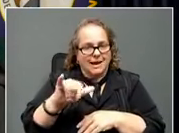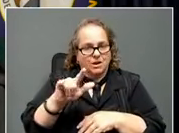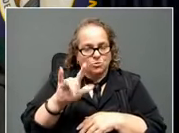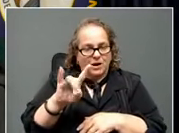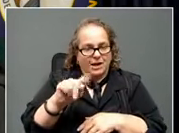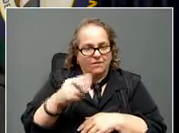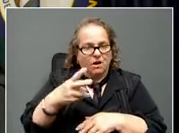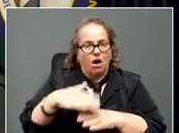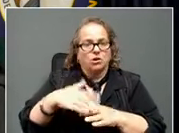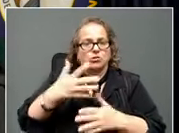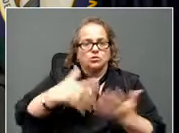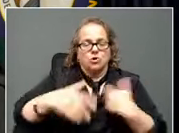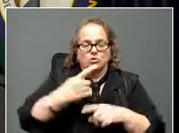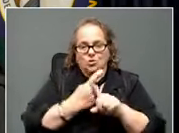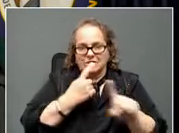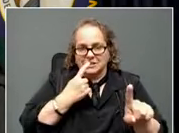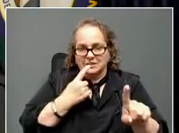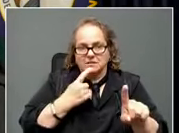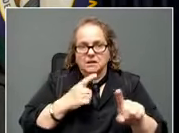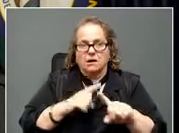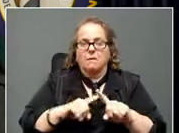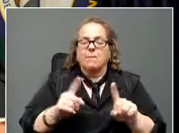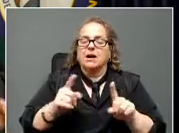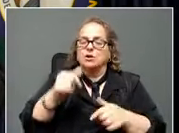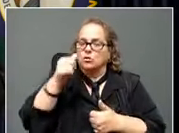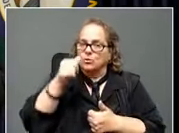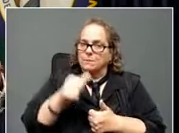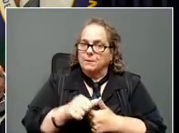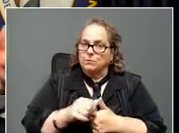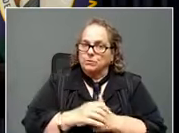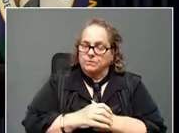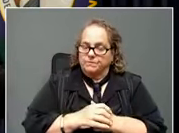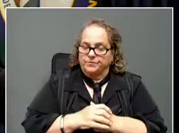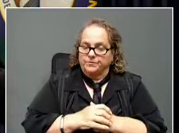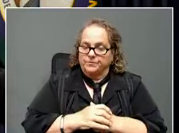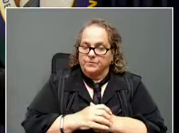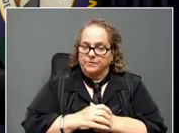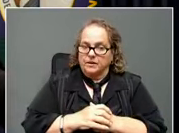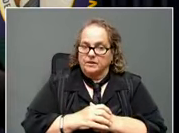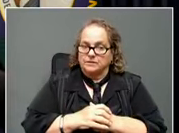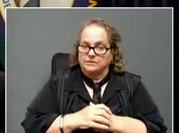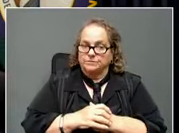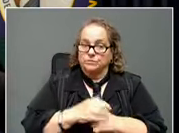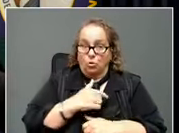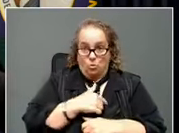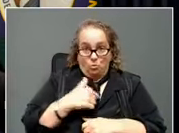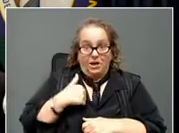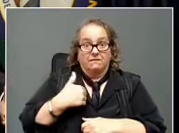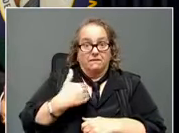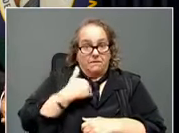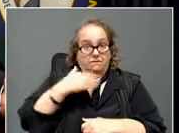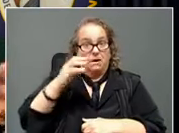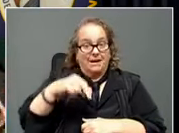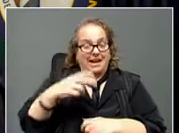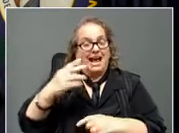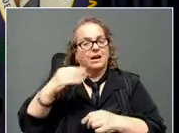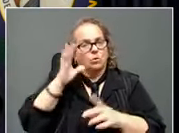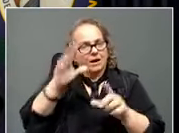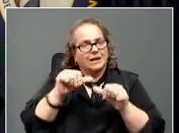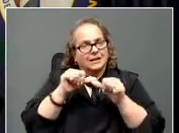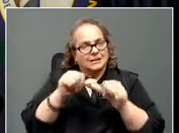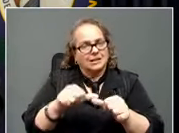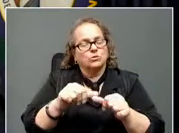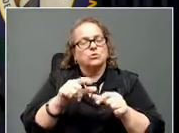distancing. But I want everybody to remember that we have been, and we're going to continue to be loosening